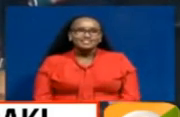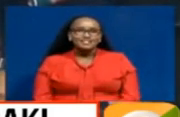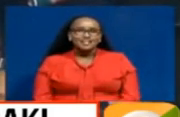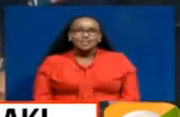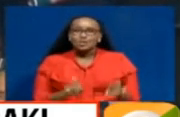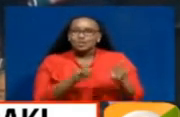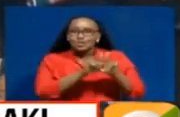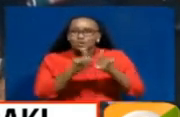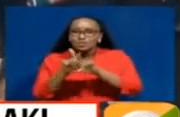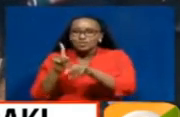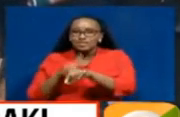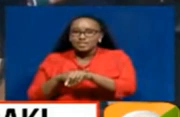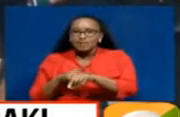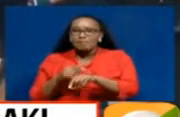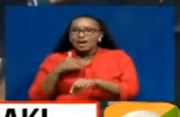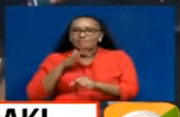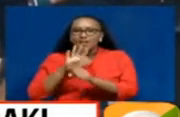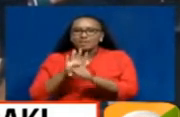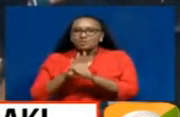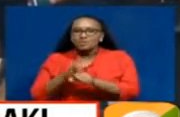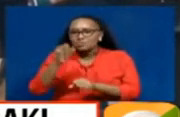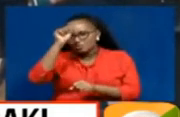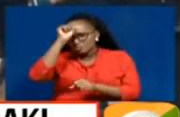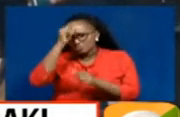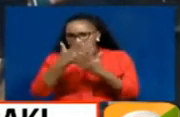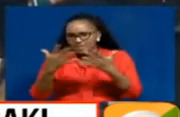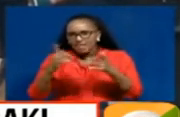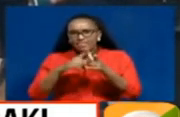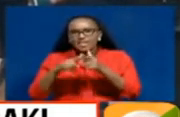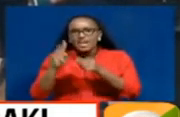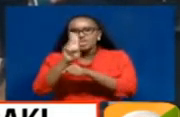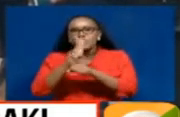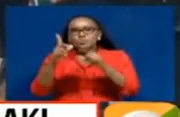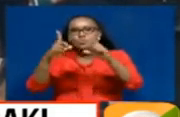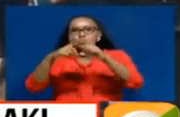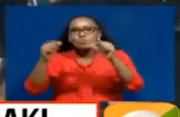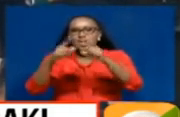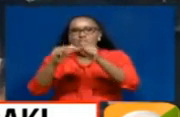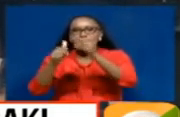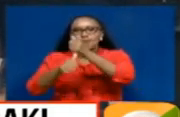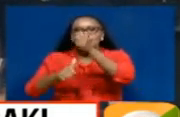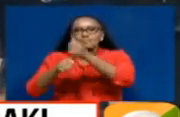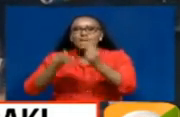And when it's a lot of nonsense, you say, imavia kuku.